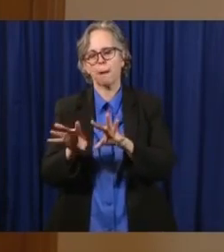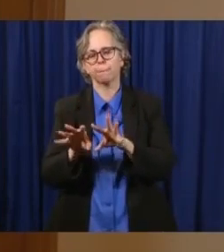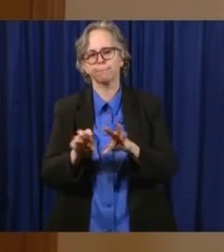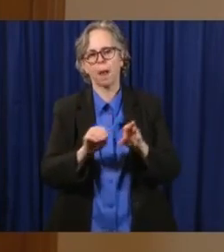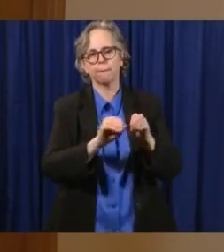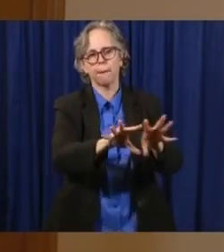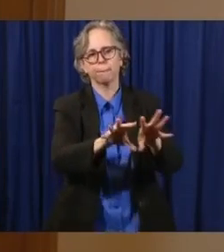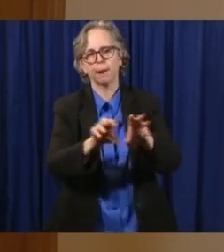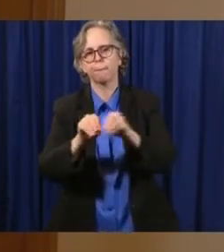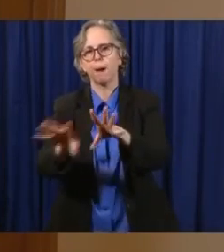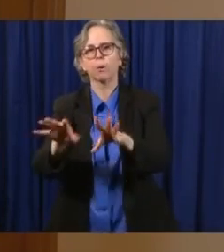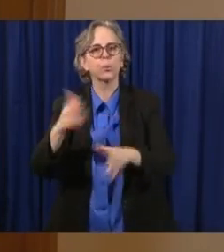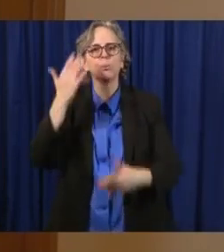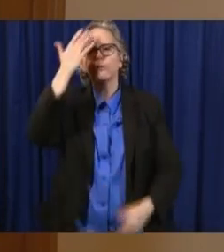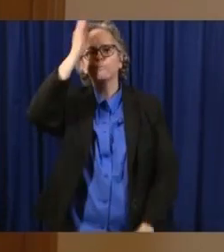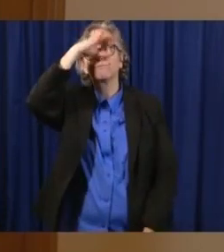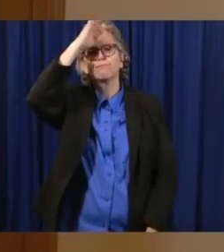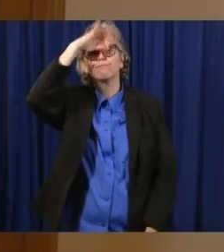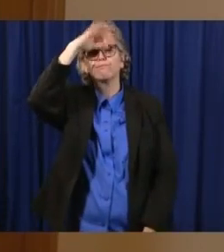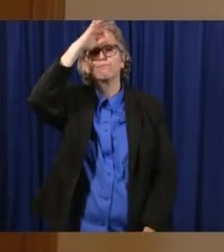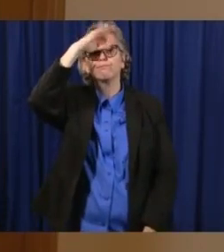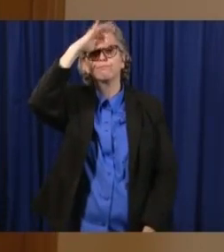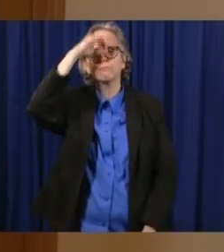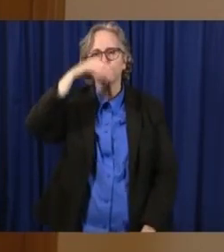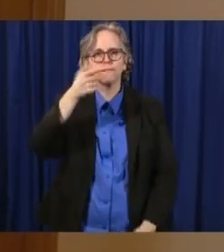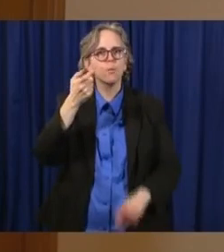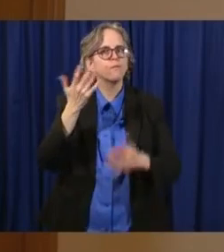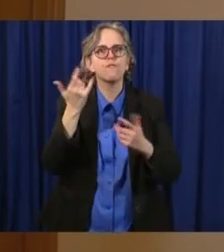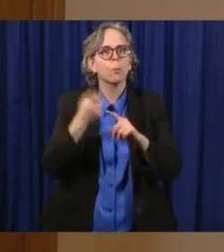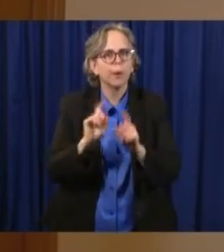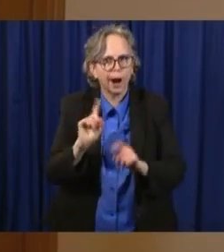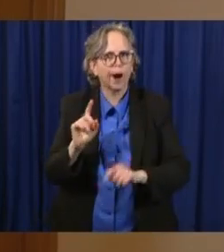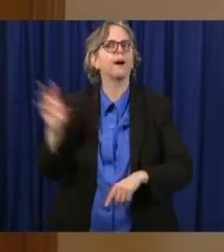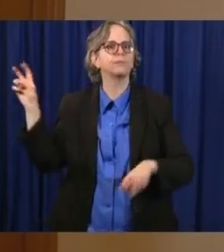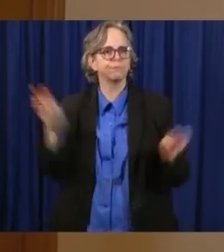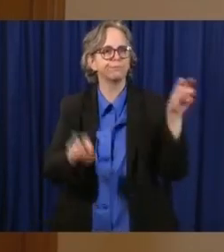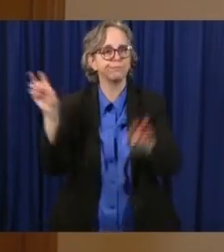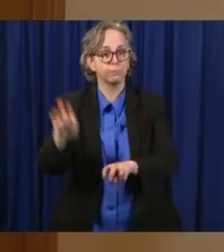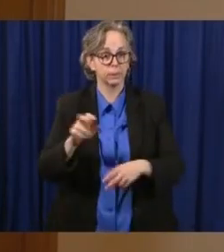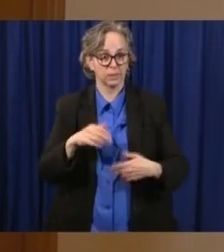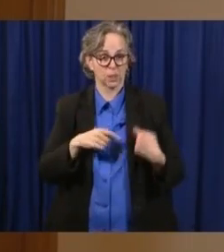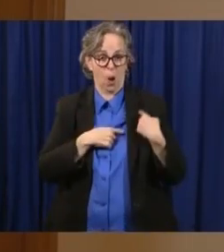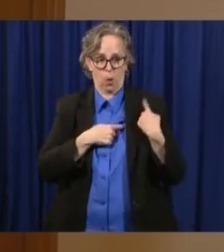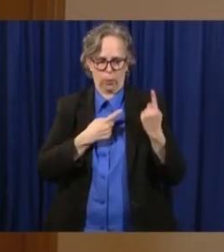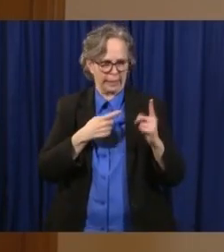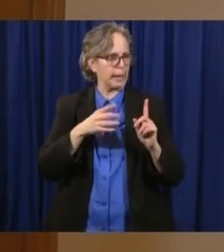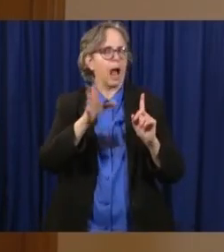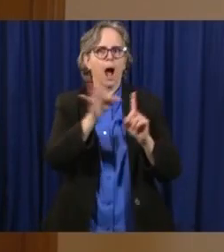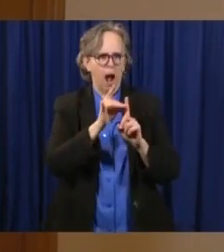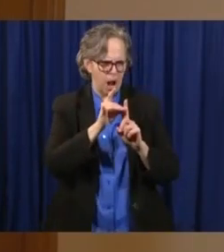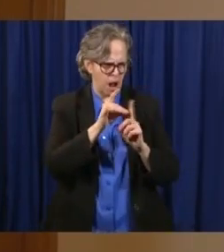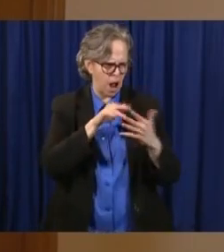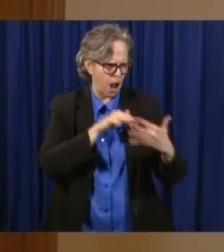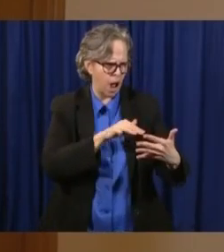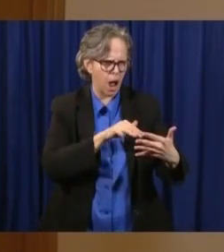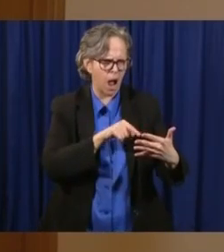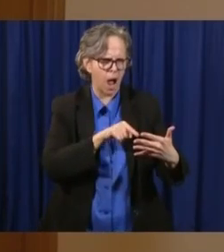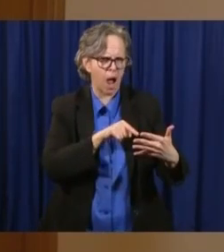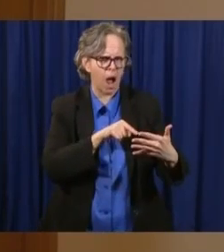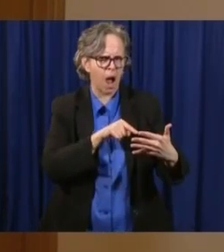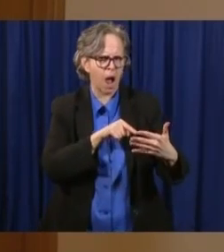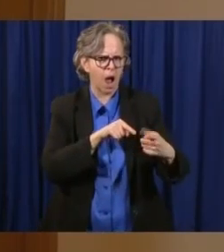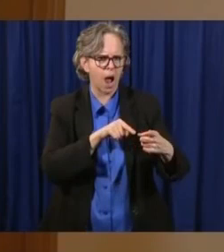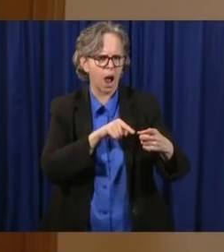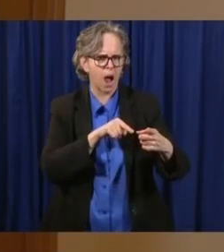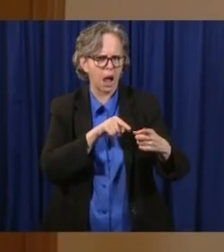our country. And so those first cases landed, and then they were often, some were known, but many